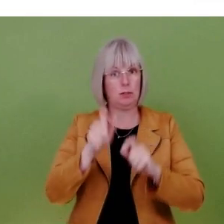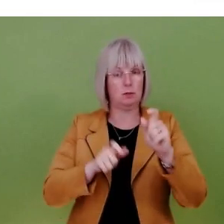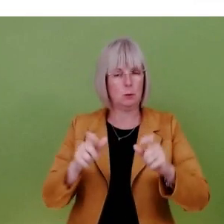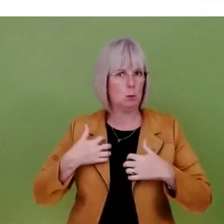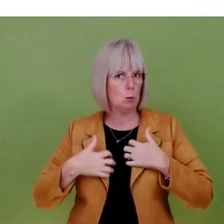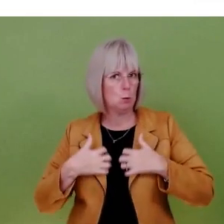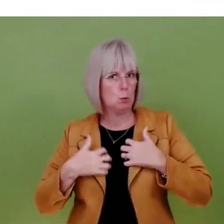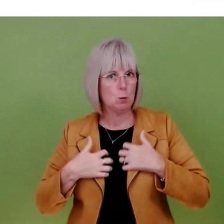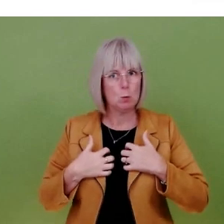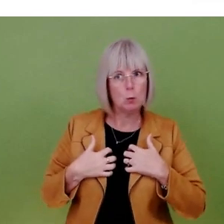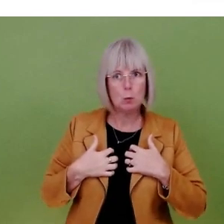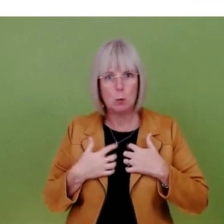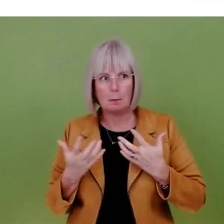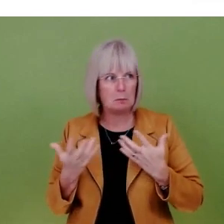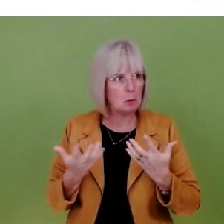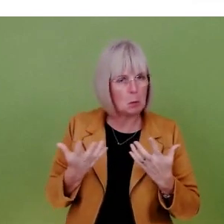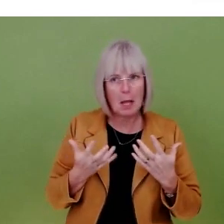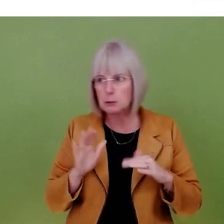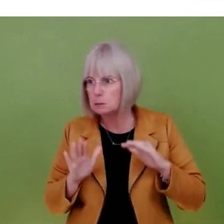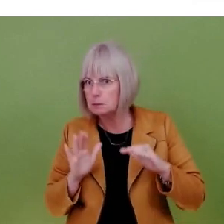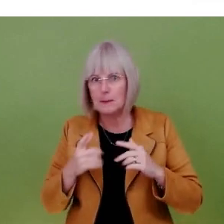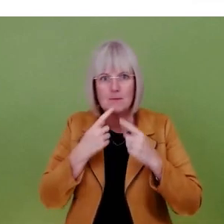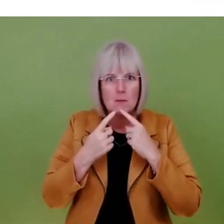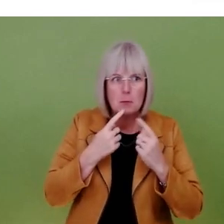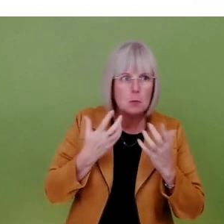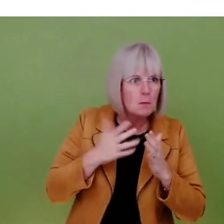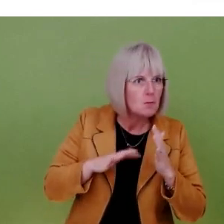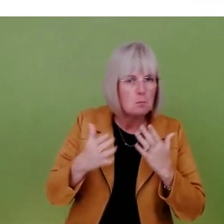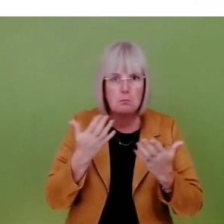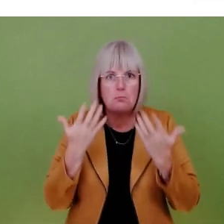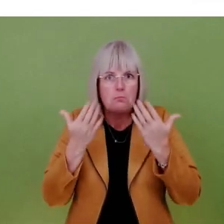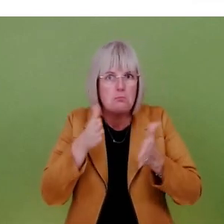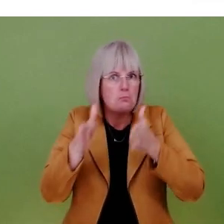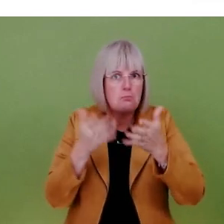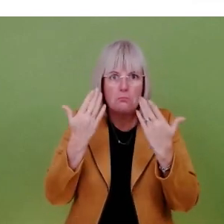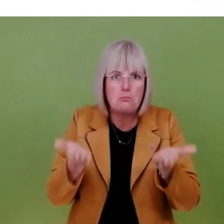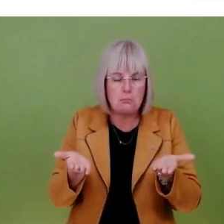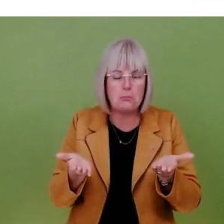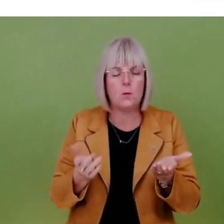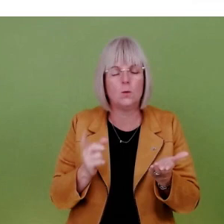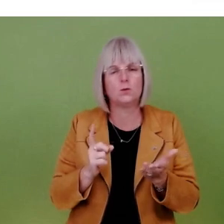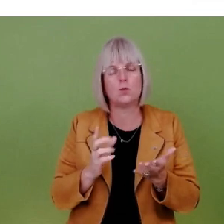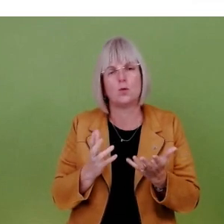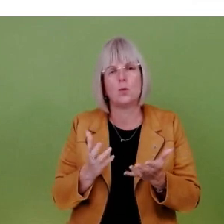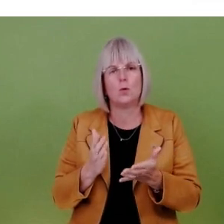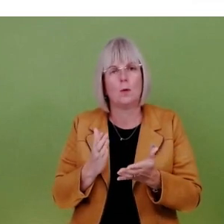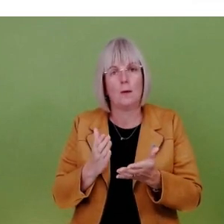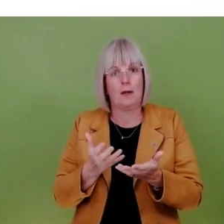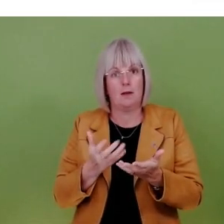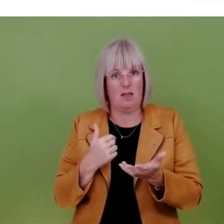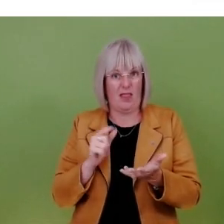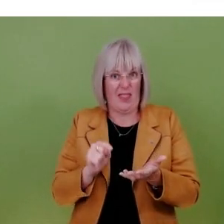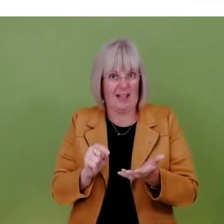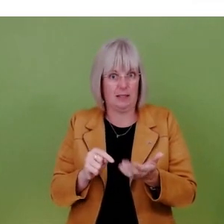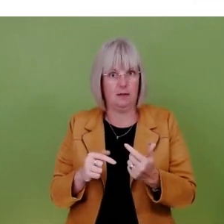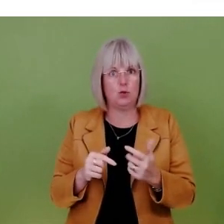to go or where to get information. So really thinking about bringing people into the profession who have